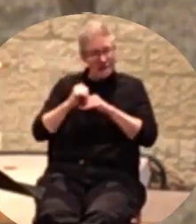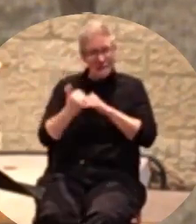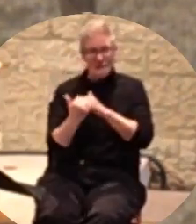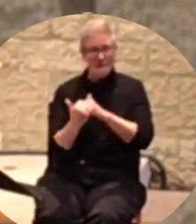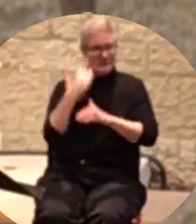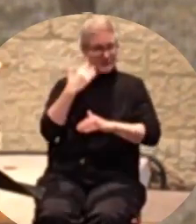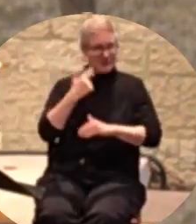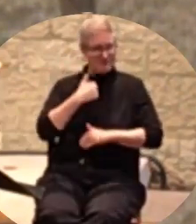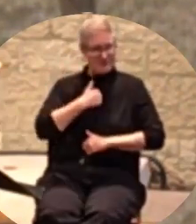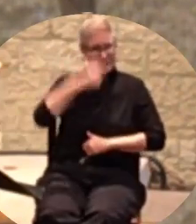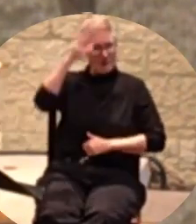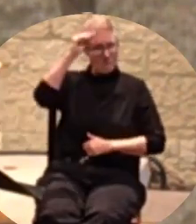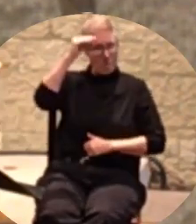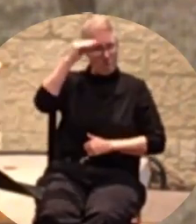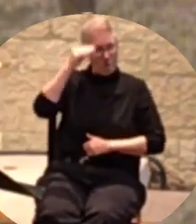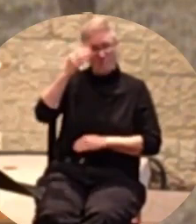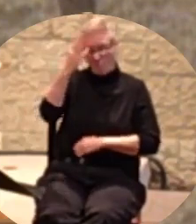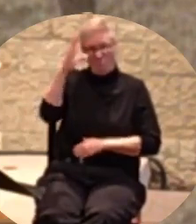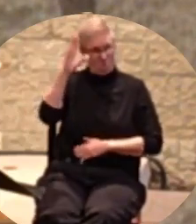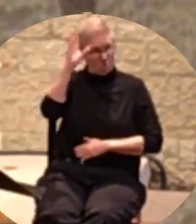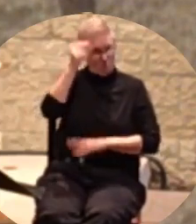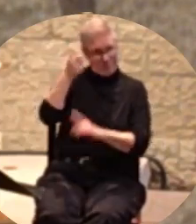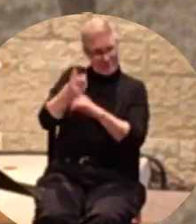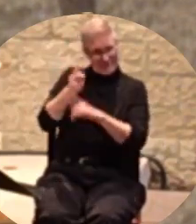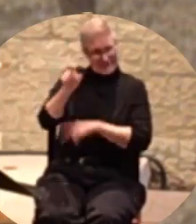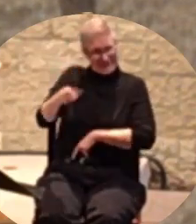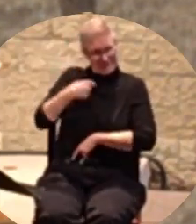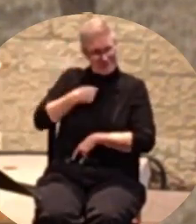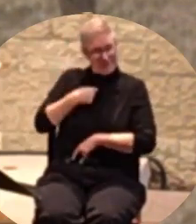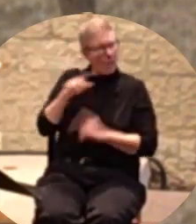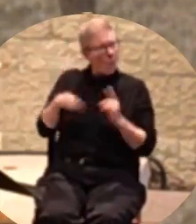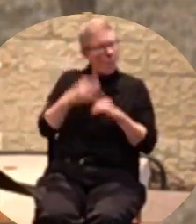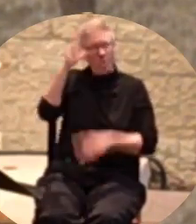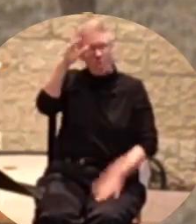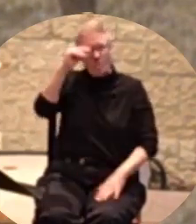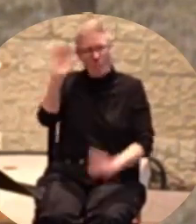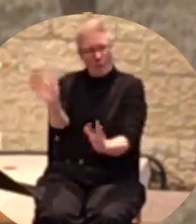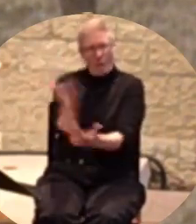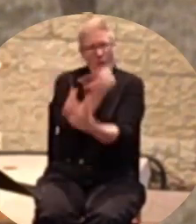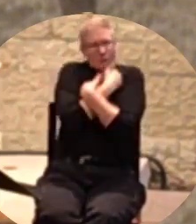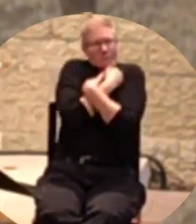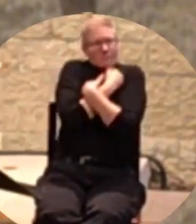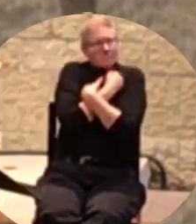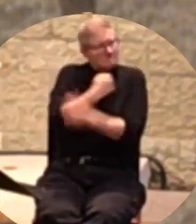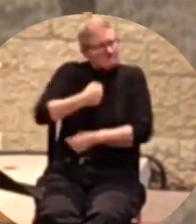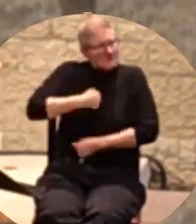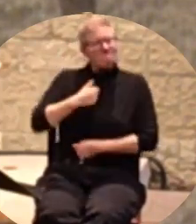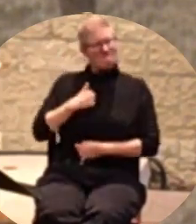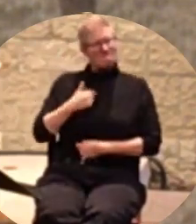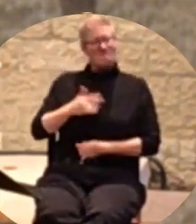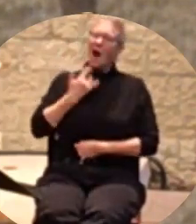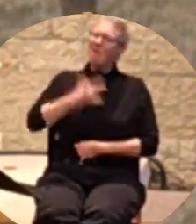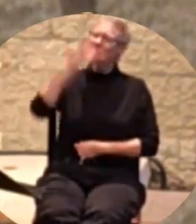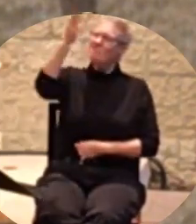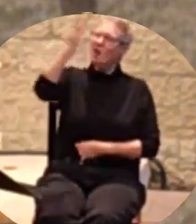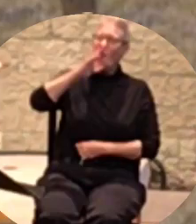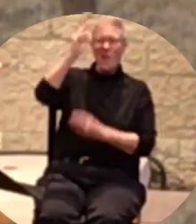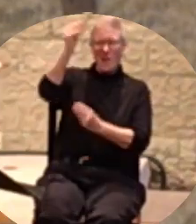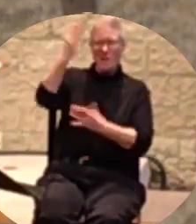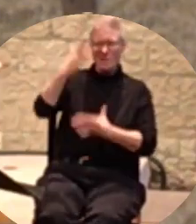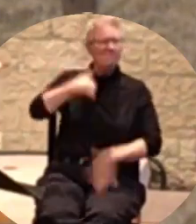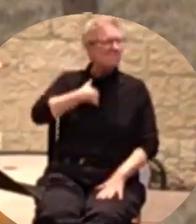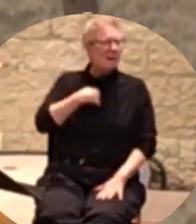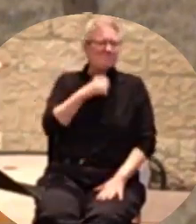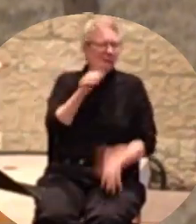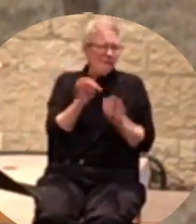me. And when the boy hugged me, I felt God telling me I wasn't useless